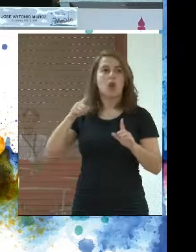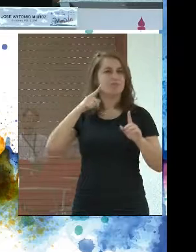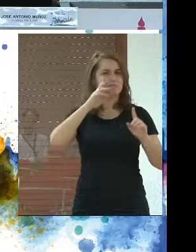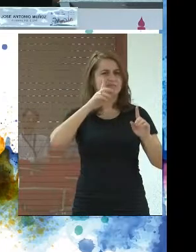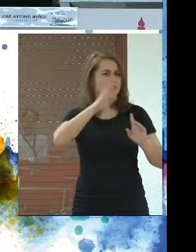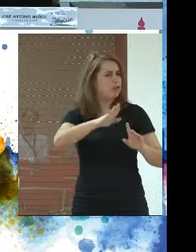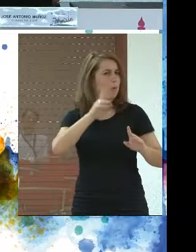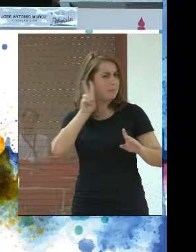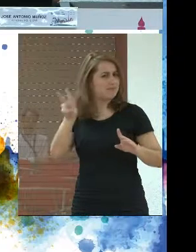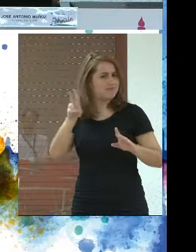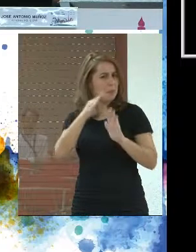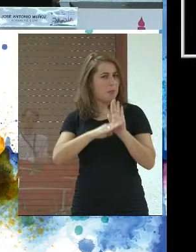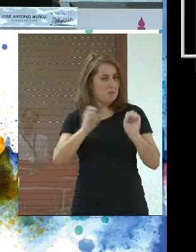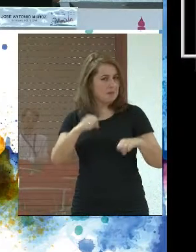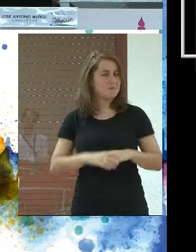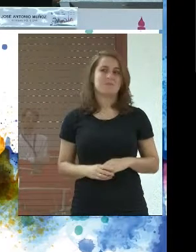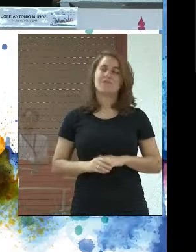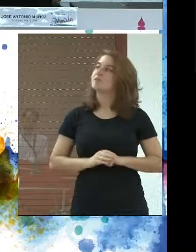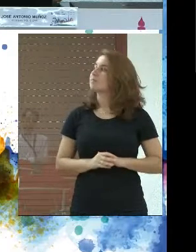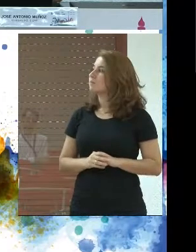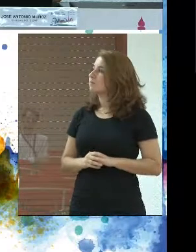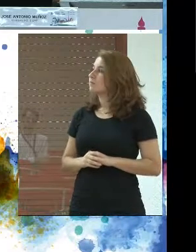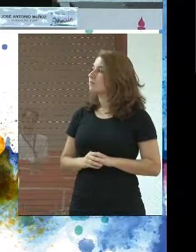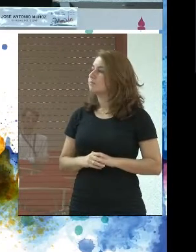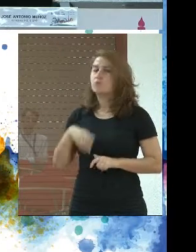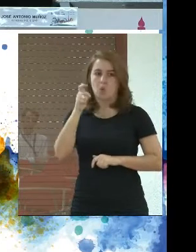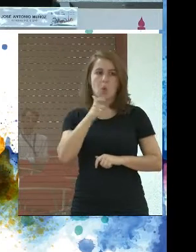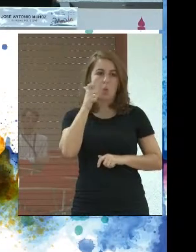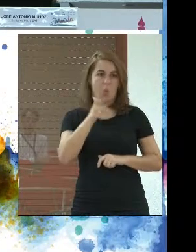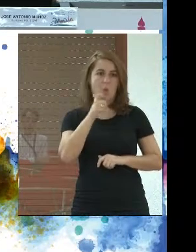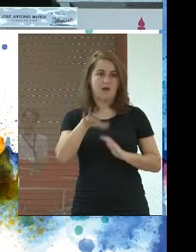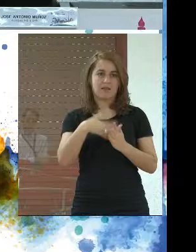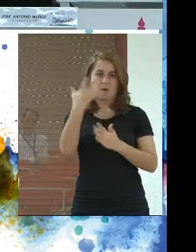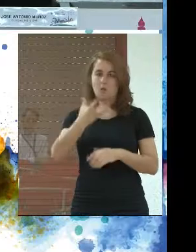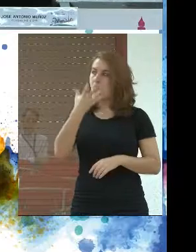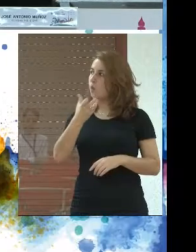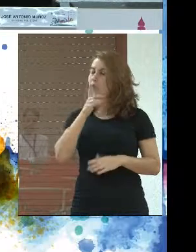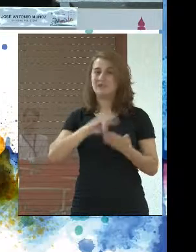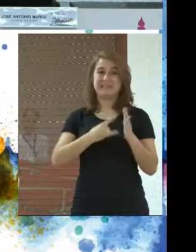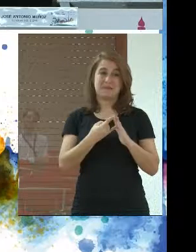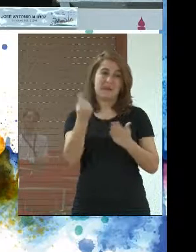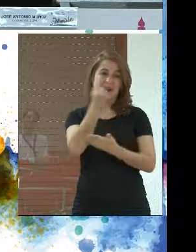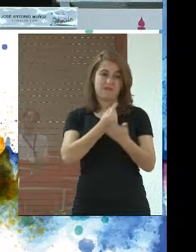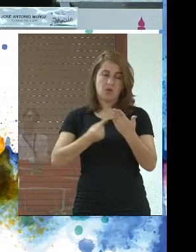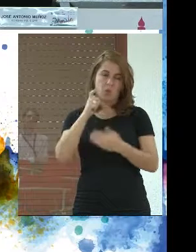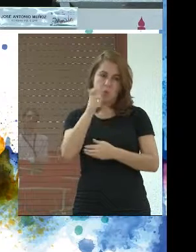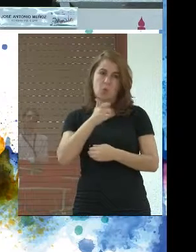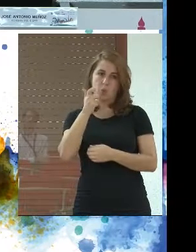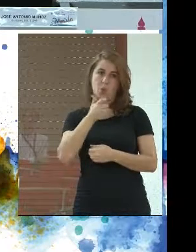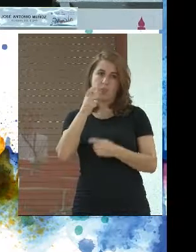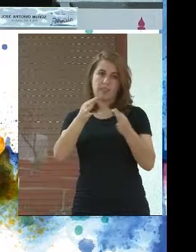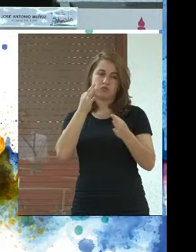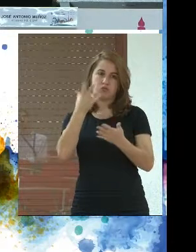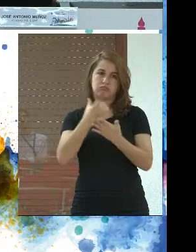I thought that I could explain the process, but I'm going to go as I do. It takes a little bit to load